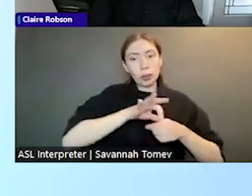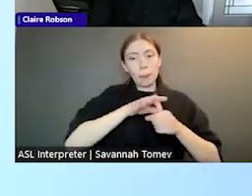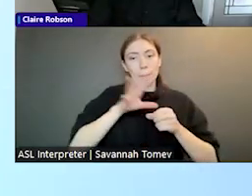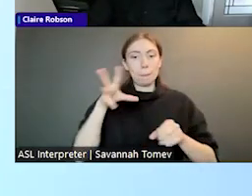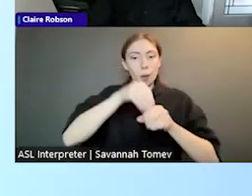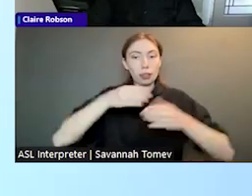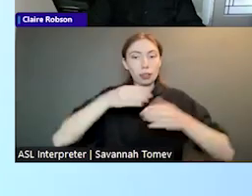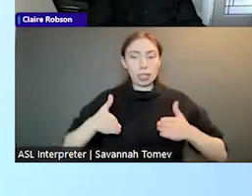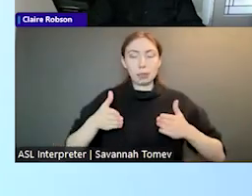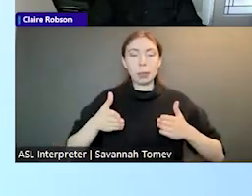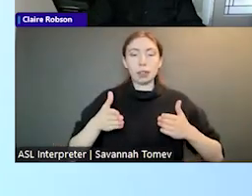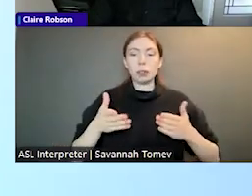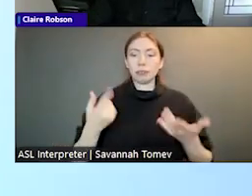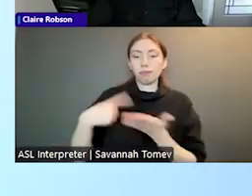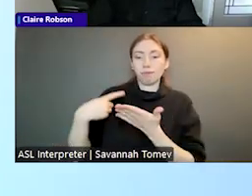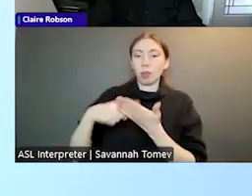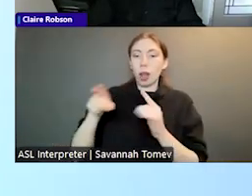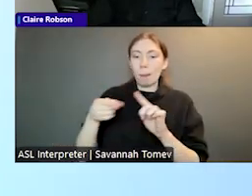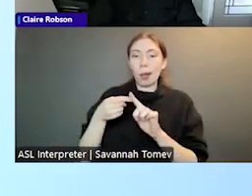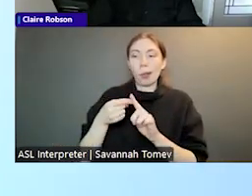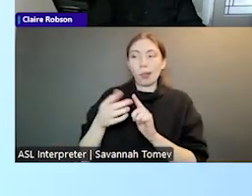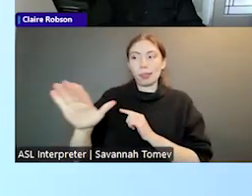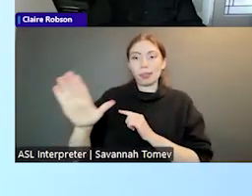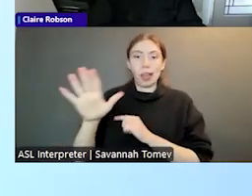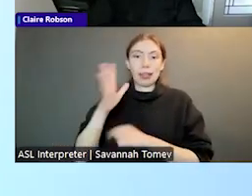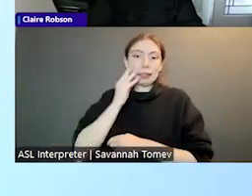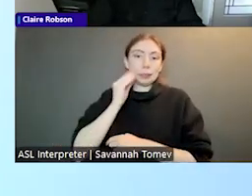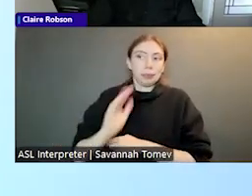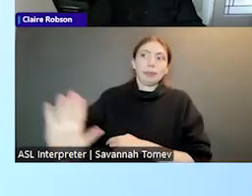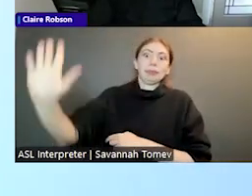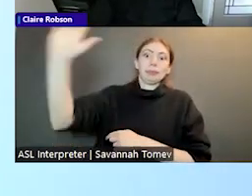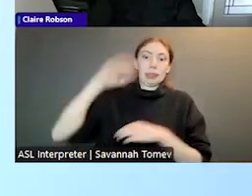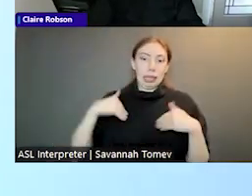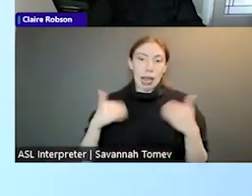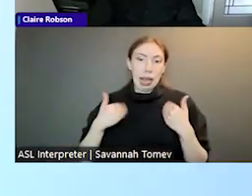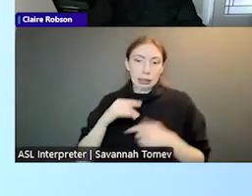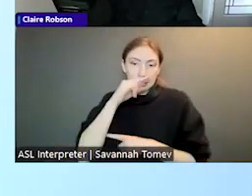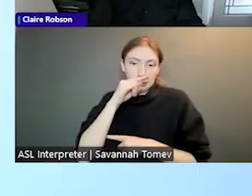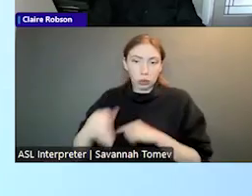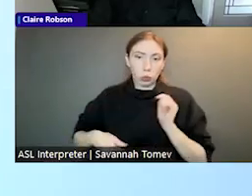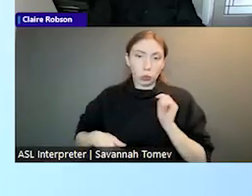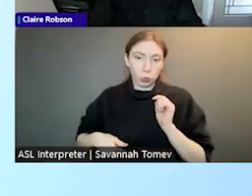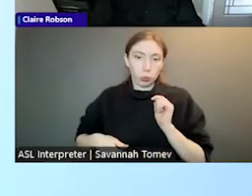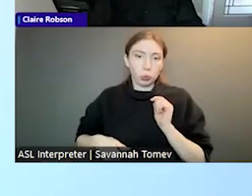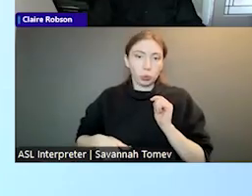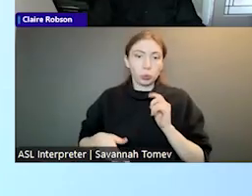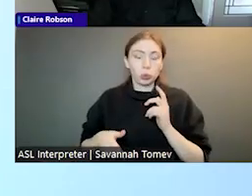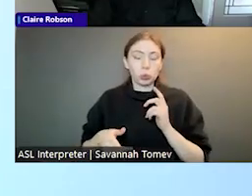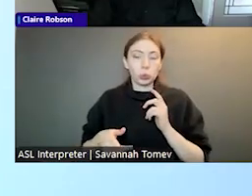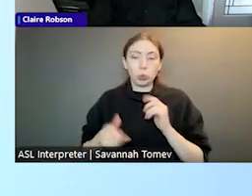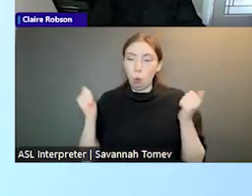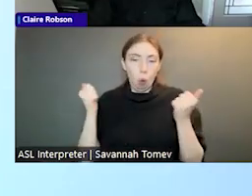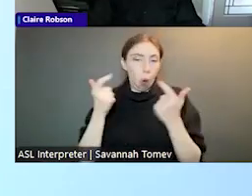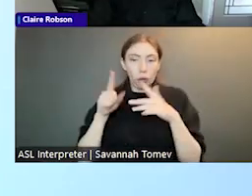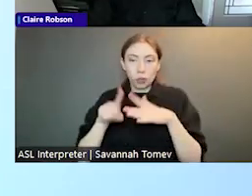from early childhood. All were abused in early childhood, actually. And as one of them said, this put